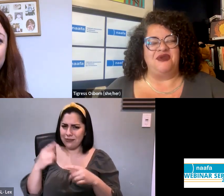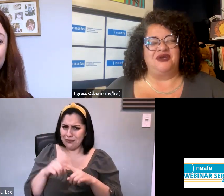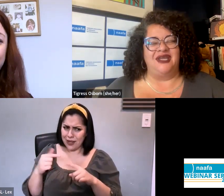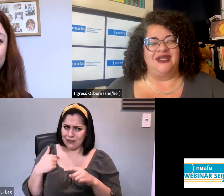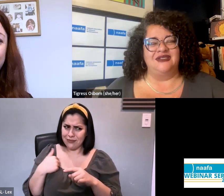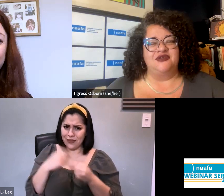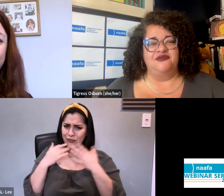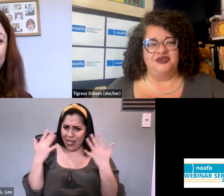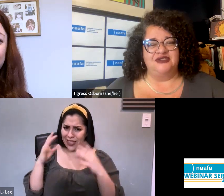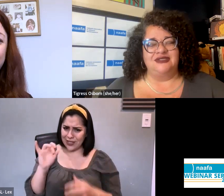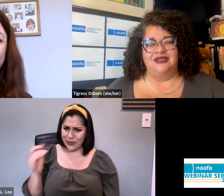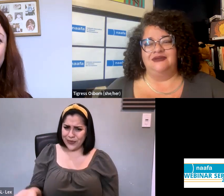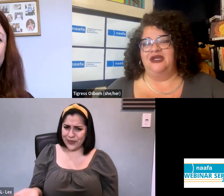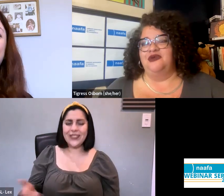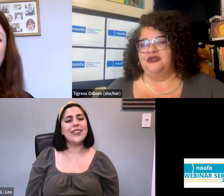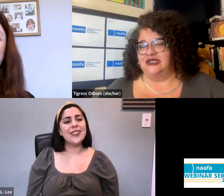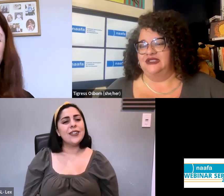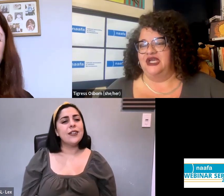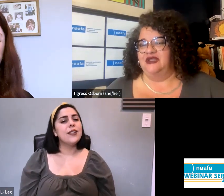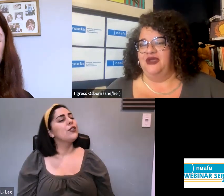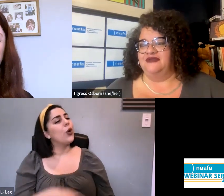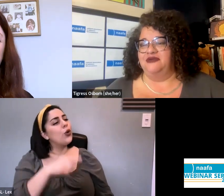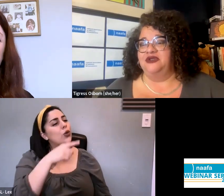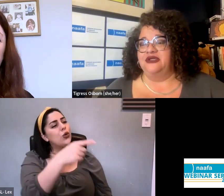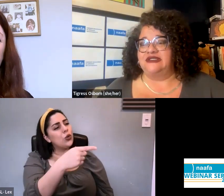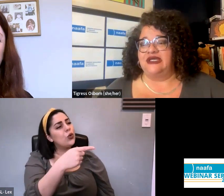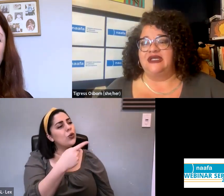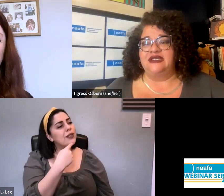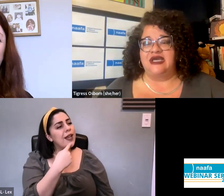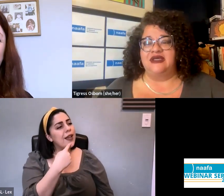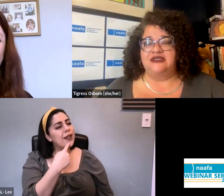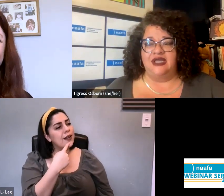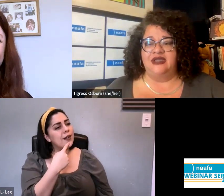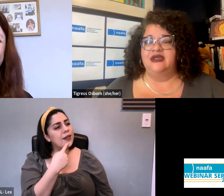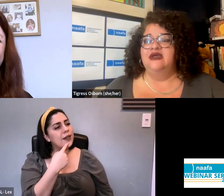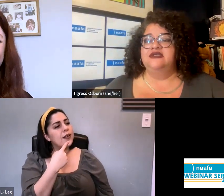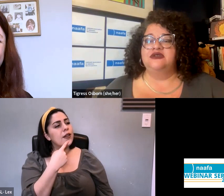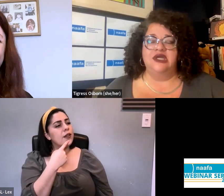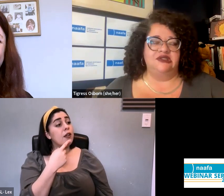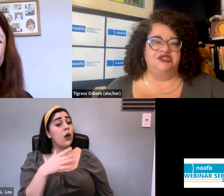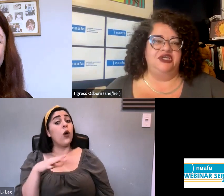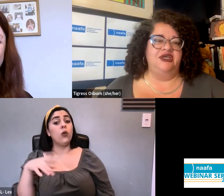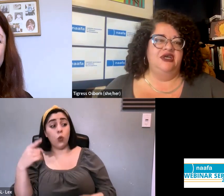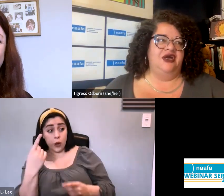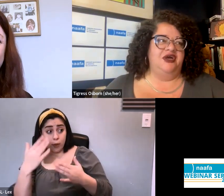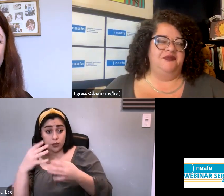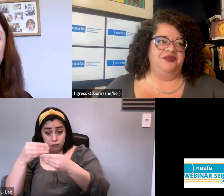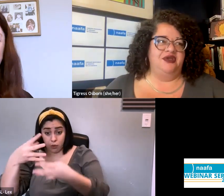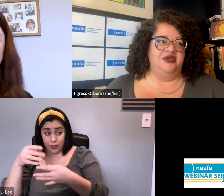folks who may want to get into the field. I know we saw in the chat that we have someone who is studying death and dying